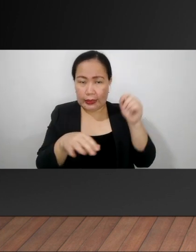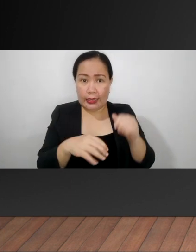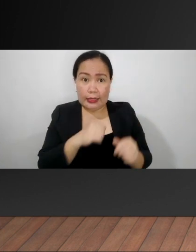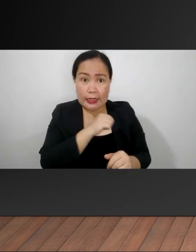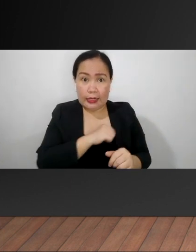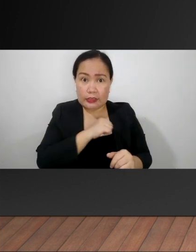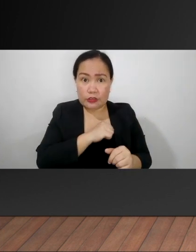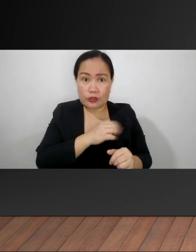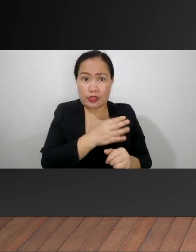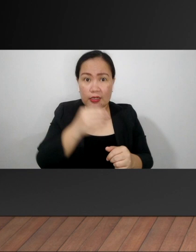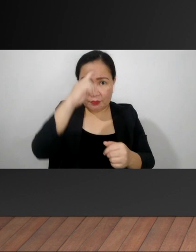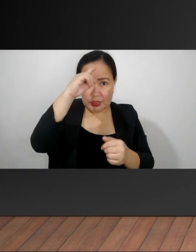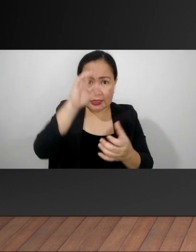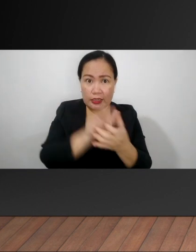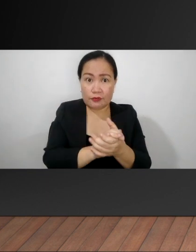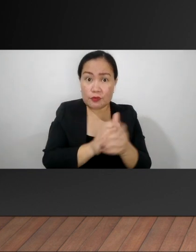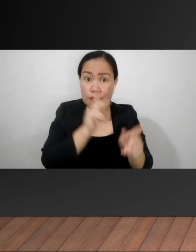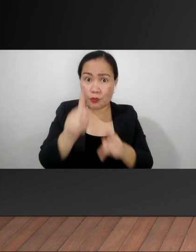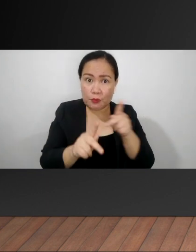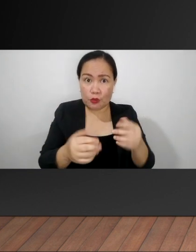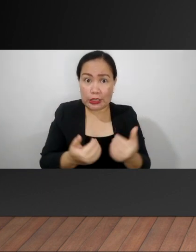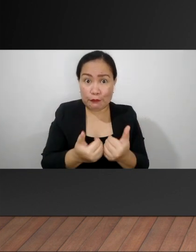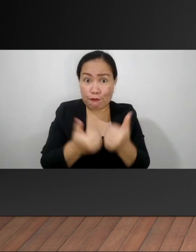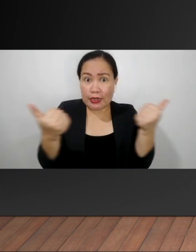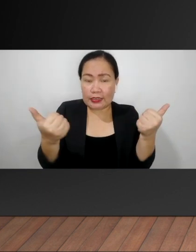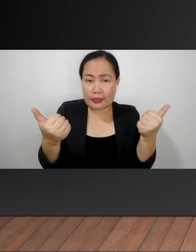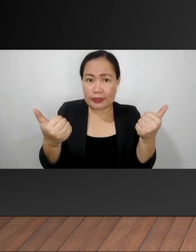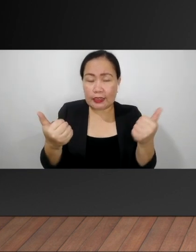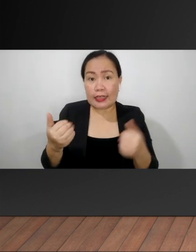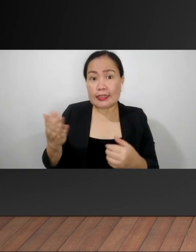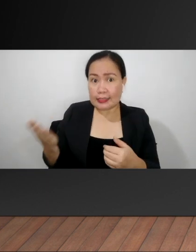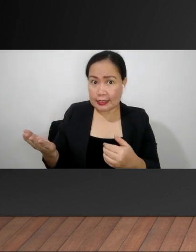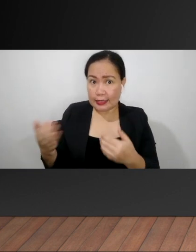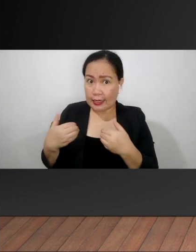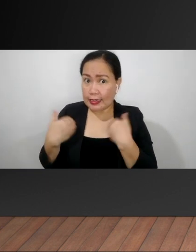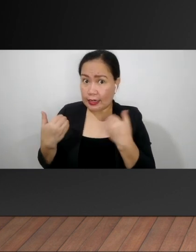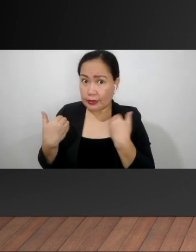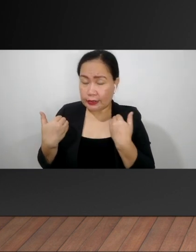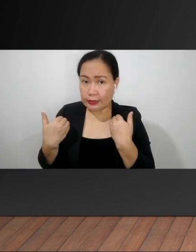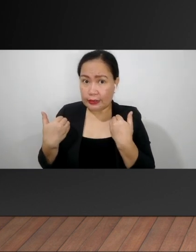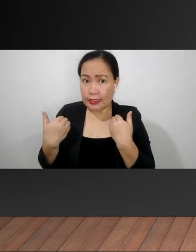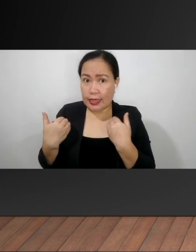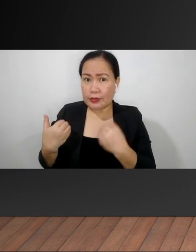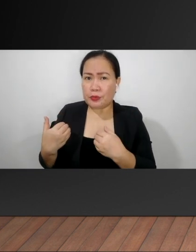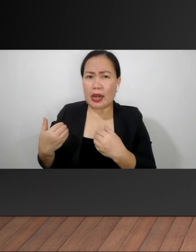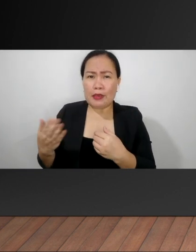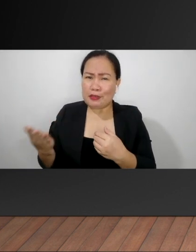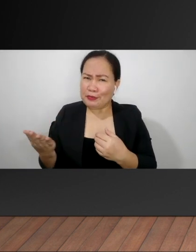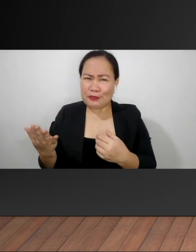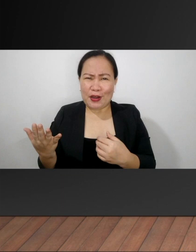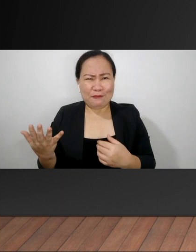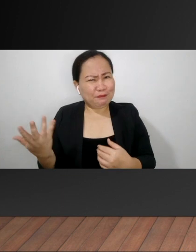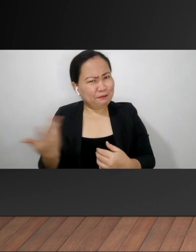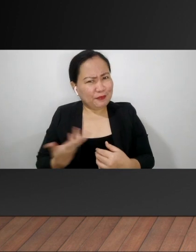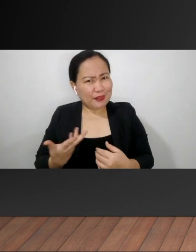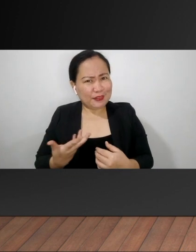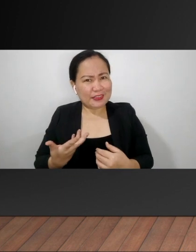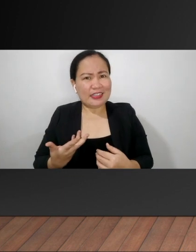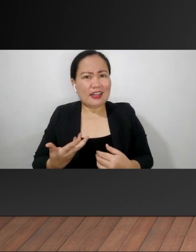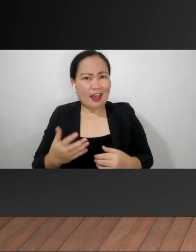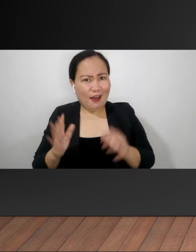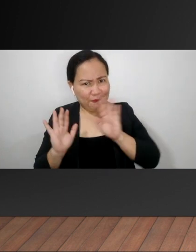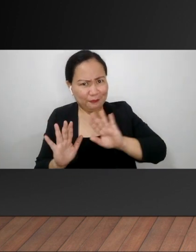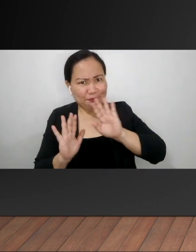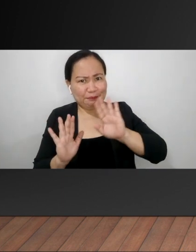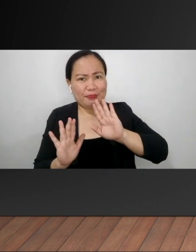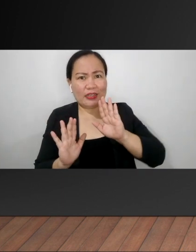attitudes and beliefs of the people were divided. From the side of the younger ones, they were very impressed with the